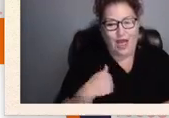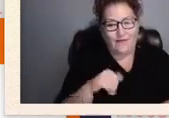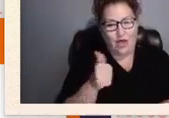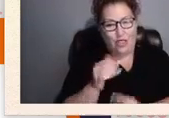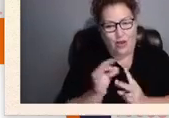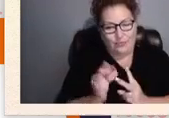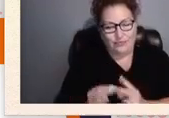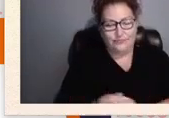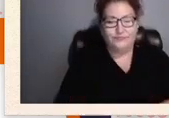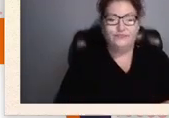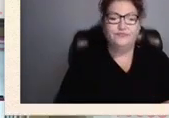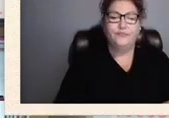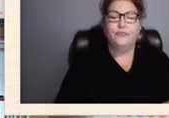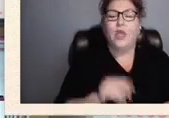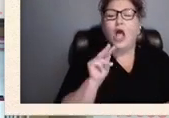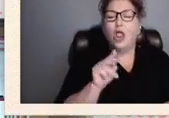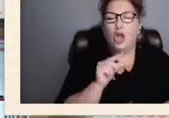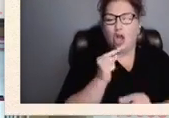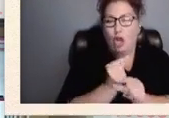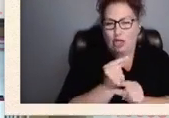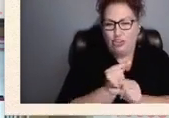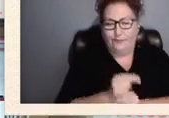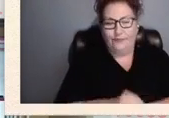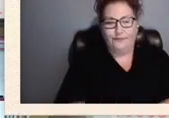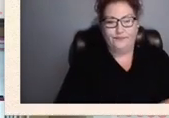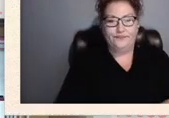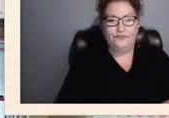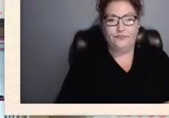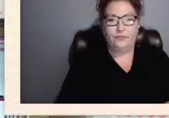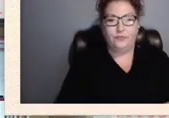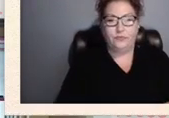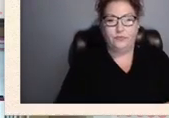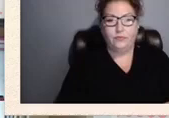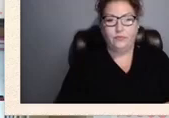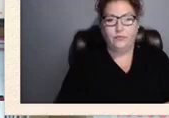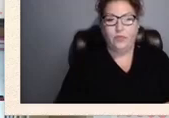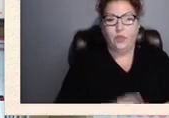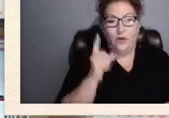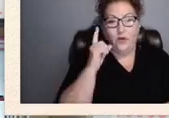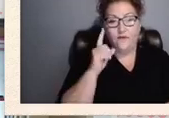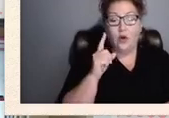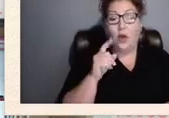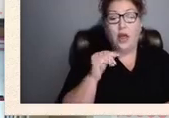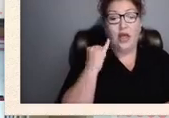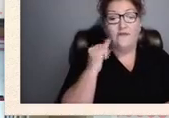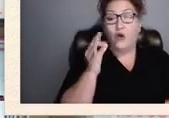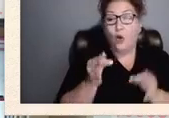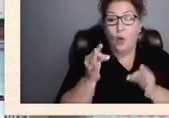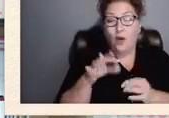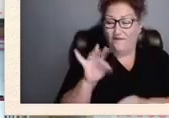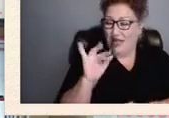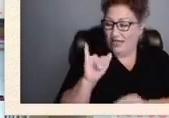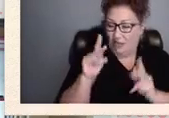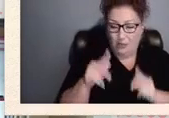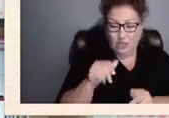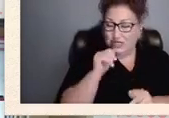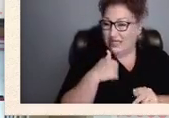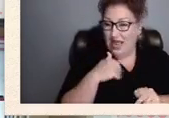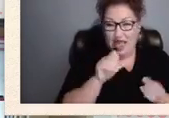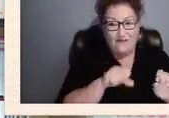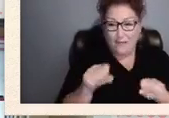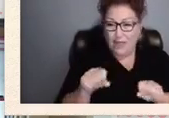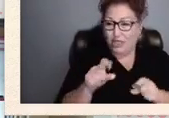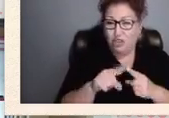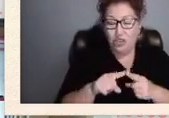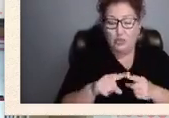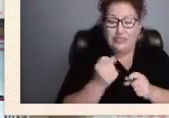So let's look at guardianship. So what is it? So if a court finds a person does not have the ability to safely manage things